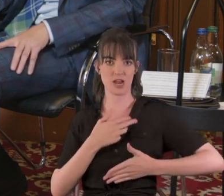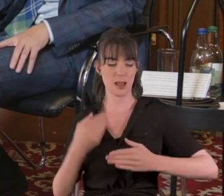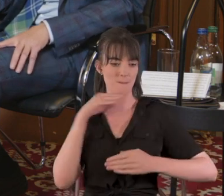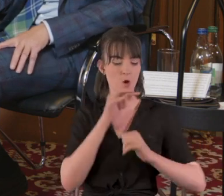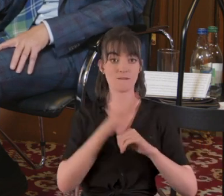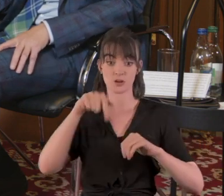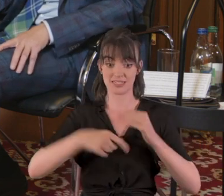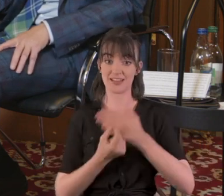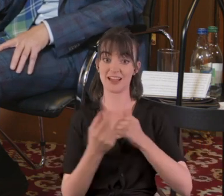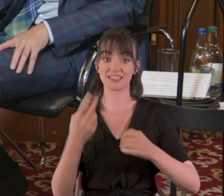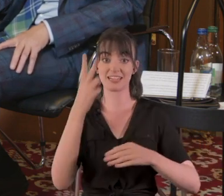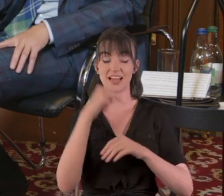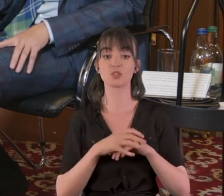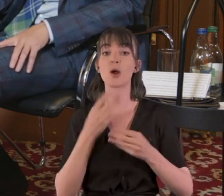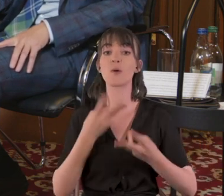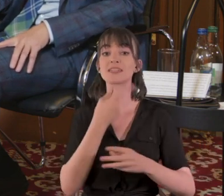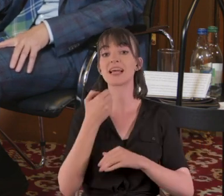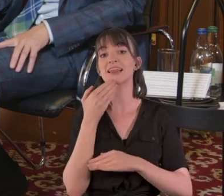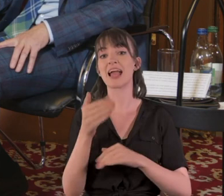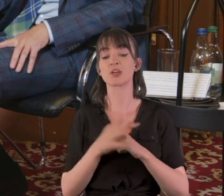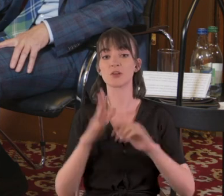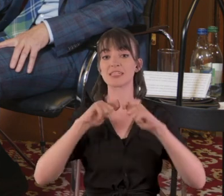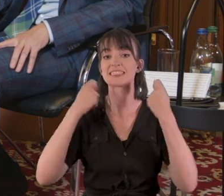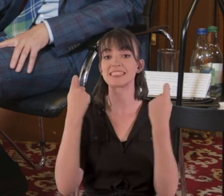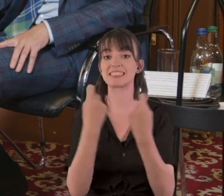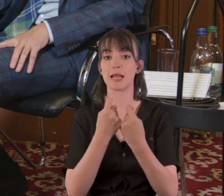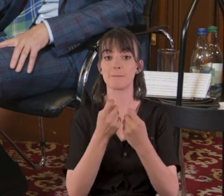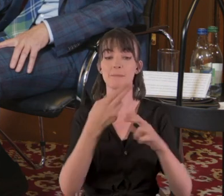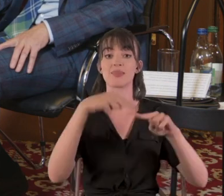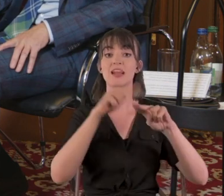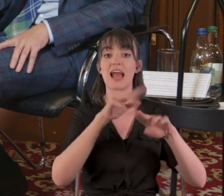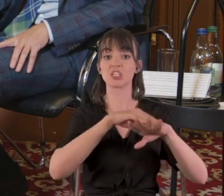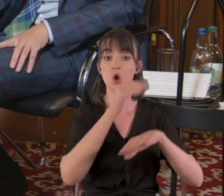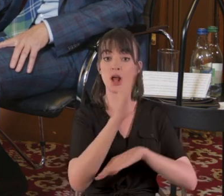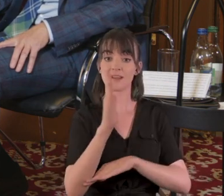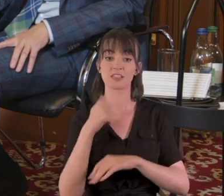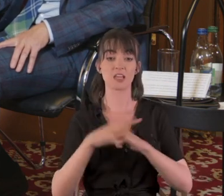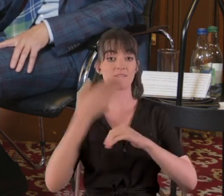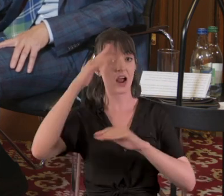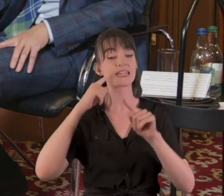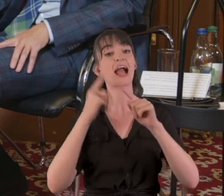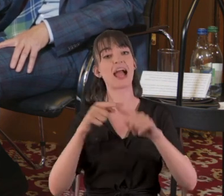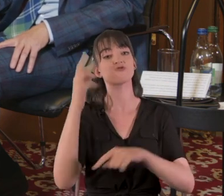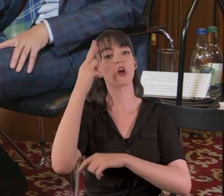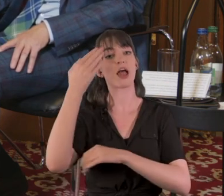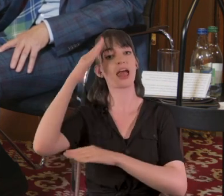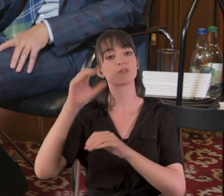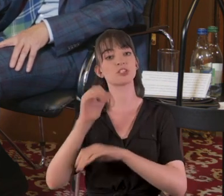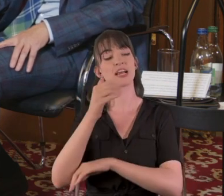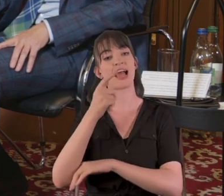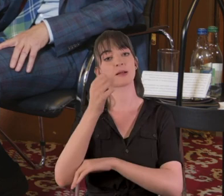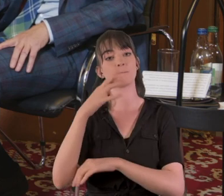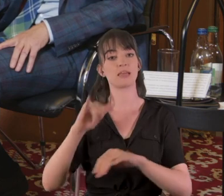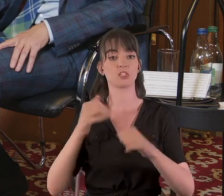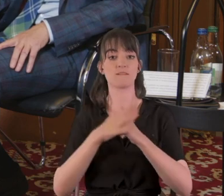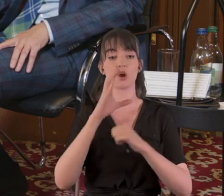event going ahead tonight. So I want to thank the teams in both the National Archives of Ireland and the Royal Irish Academy. So to Orla, Karen and Elizabeth